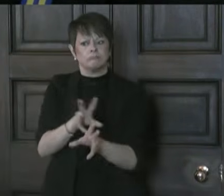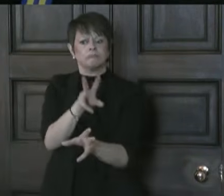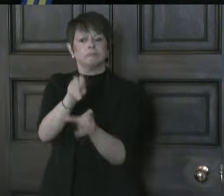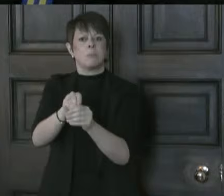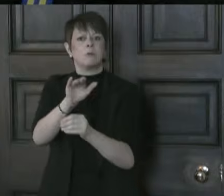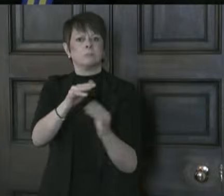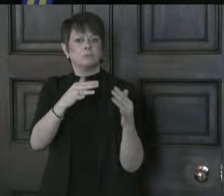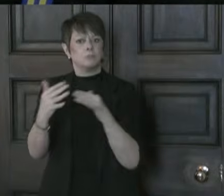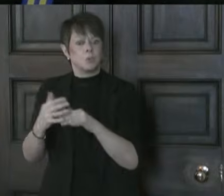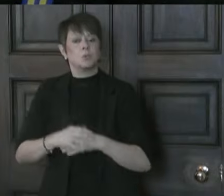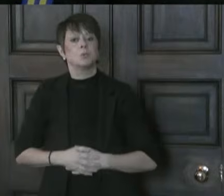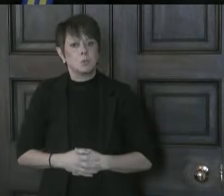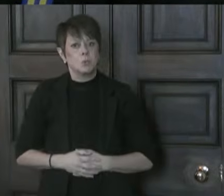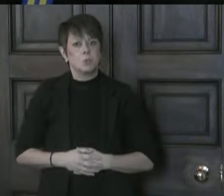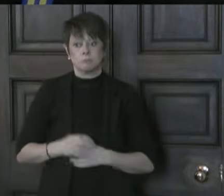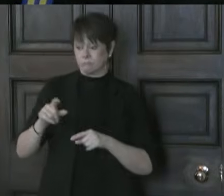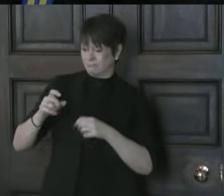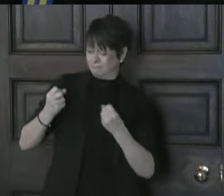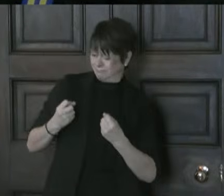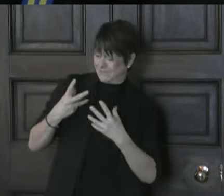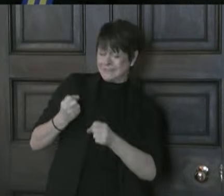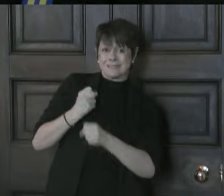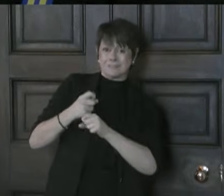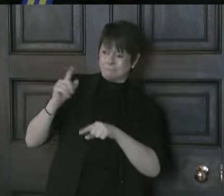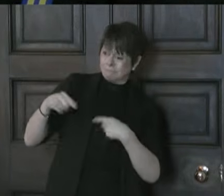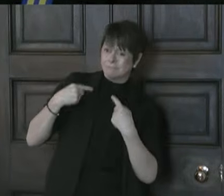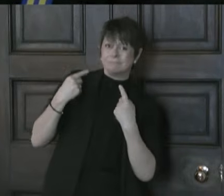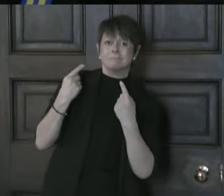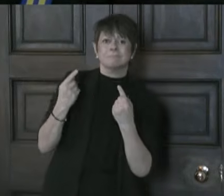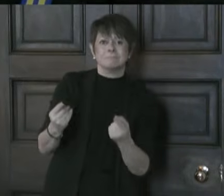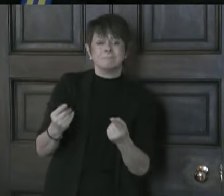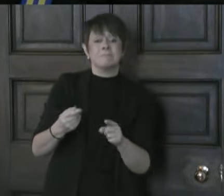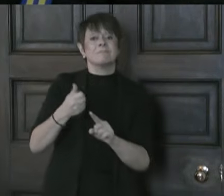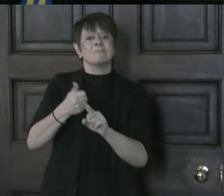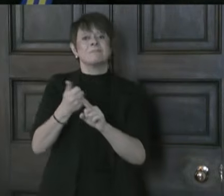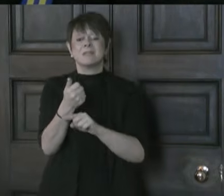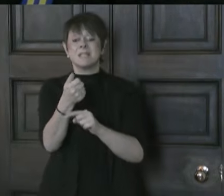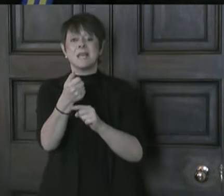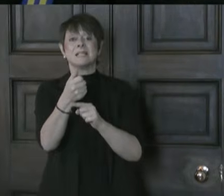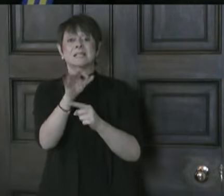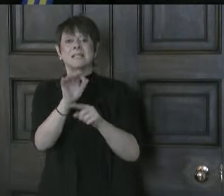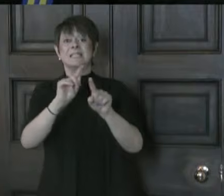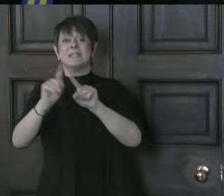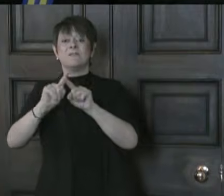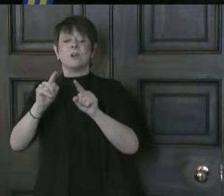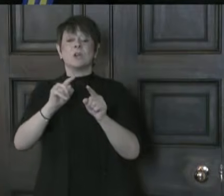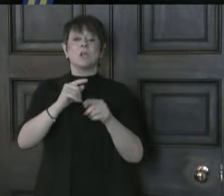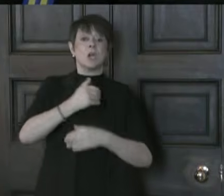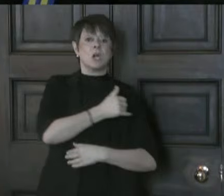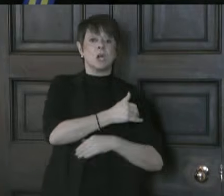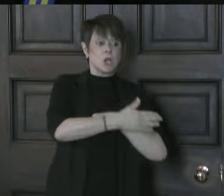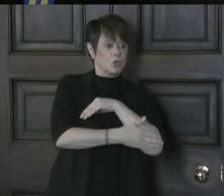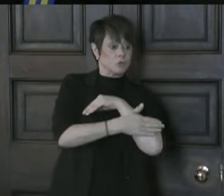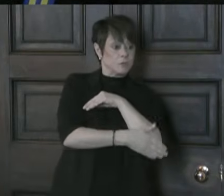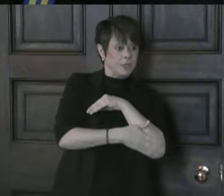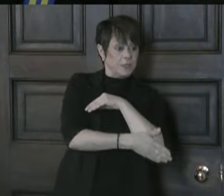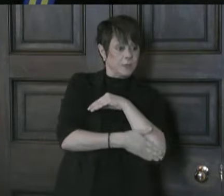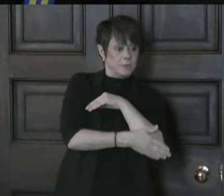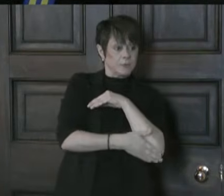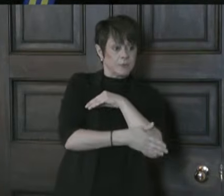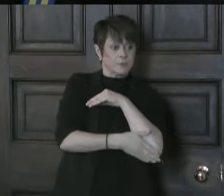past 20 years, Major Pretty has visited cemeteries in 19 countries across 4